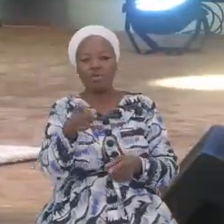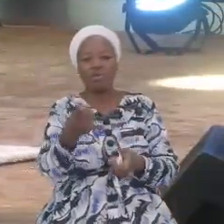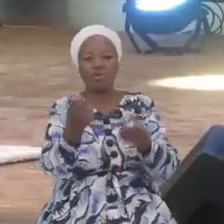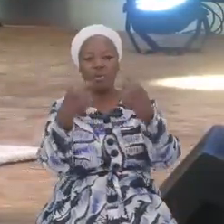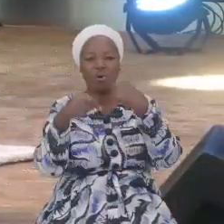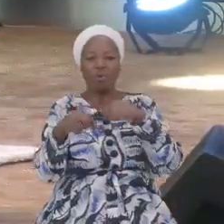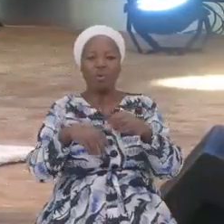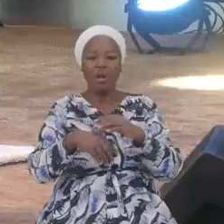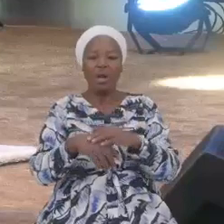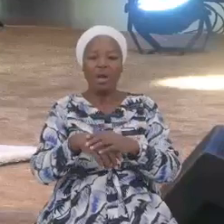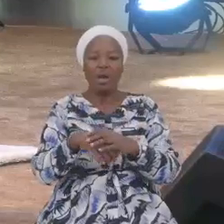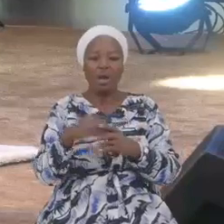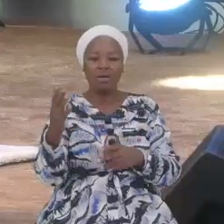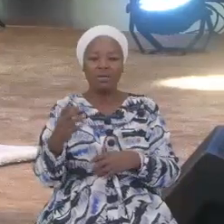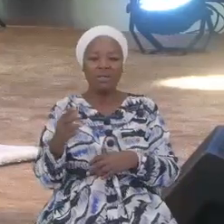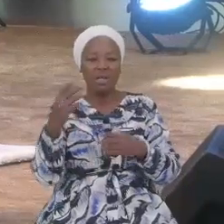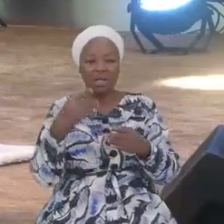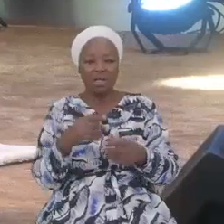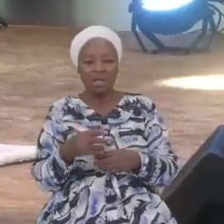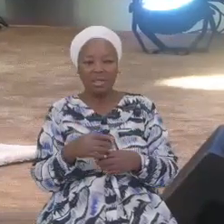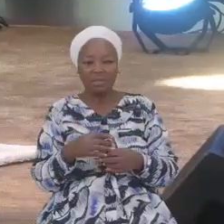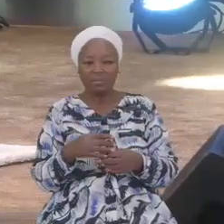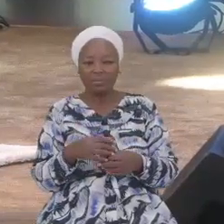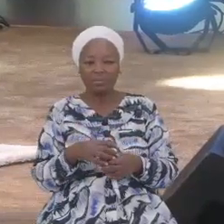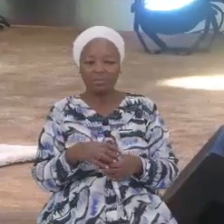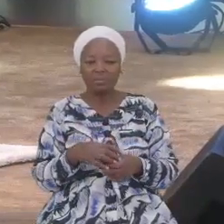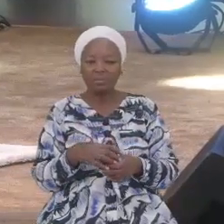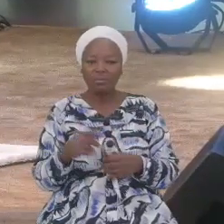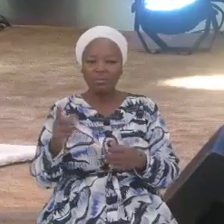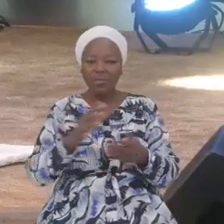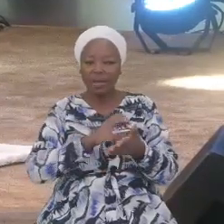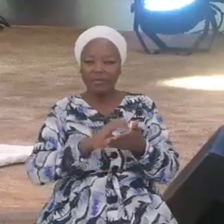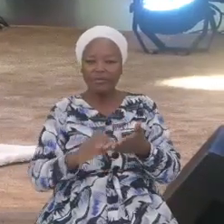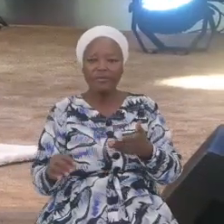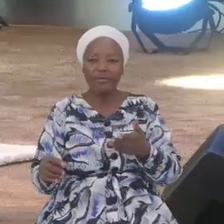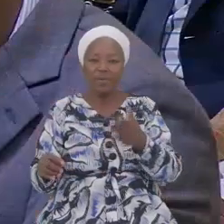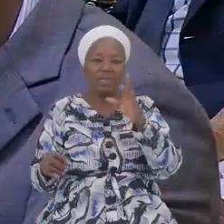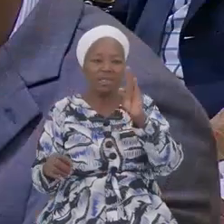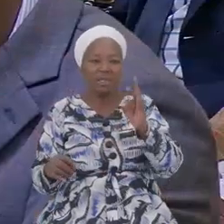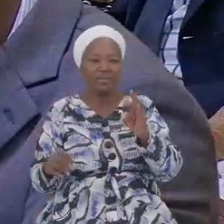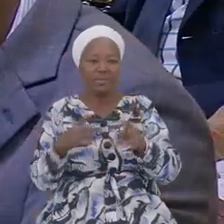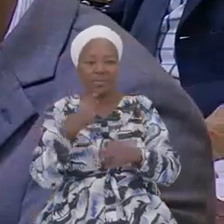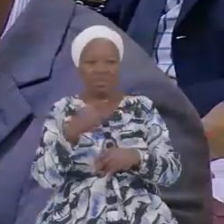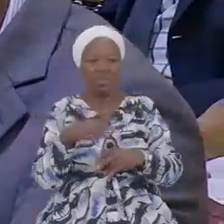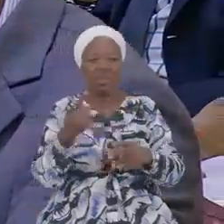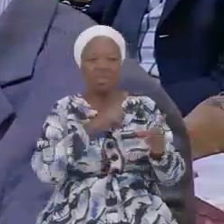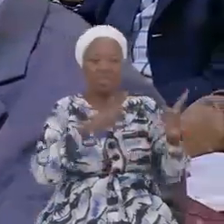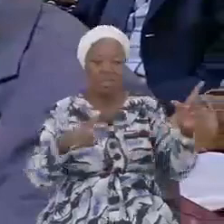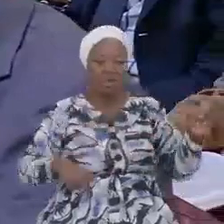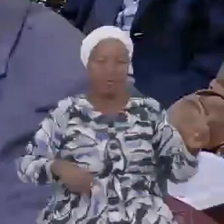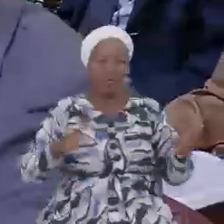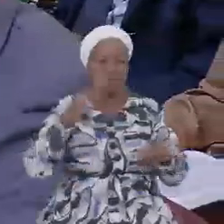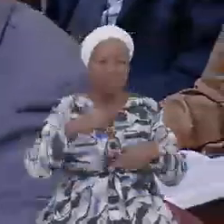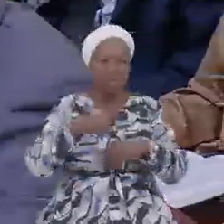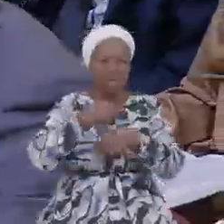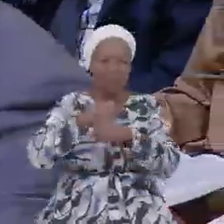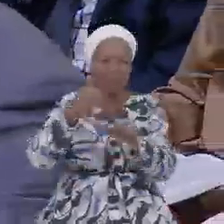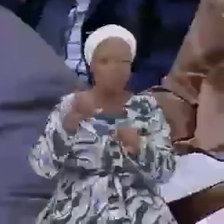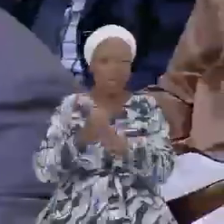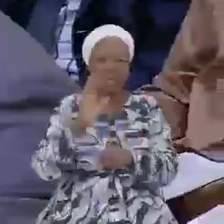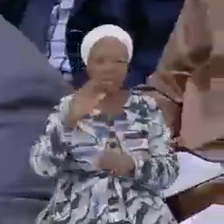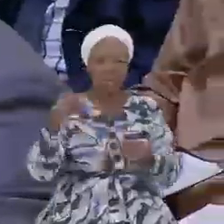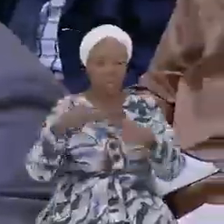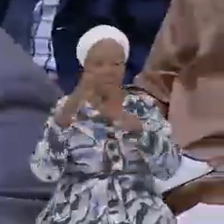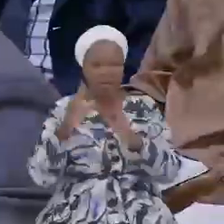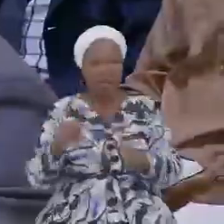when thou comest and when thou goest out. And then in verse 7, it says, the Lord shall cause thine